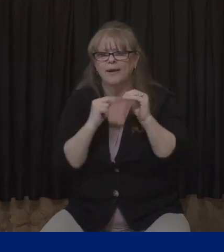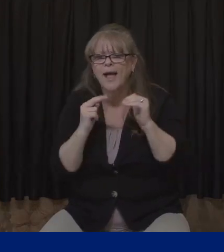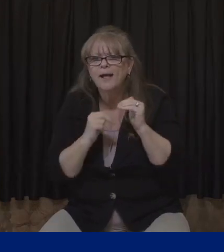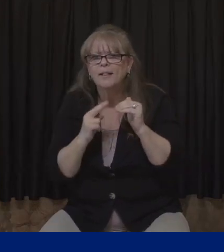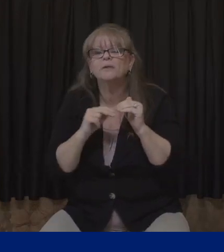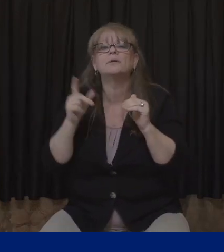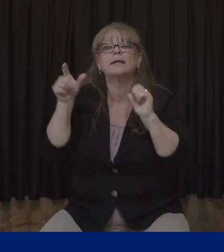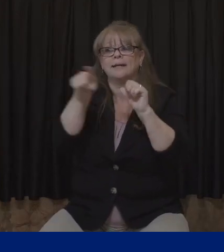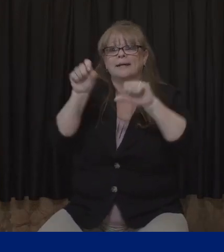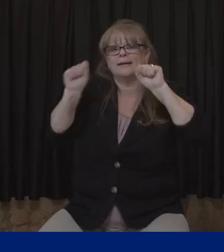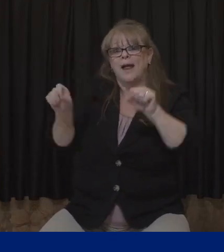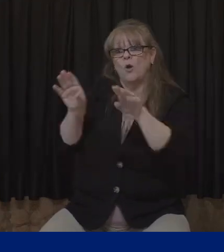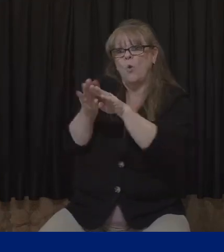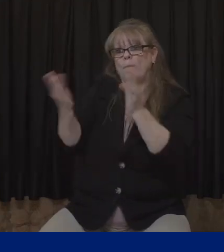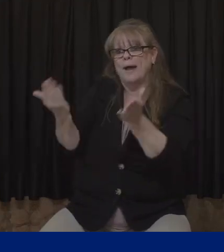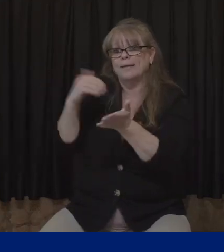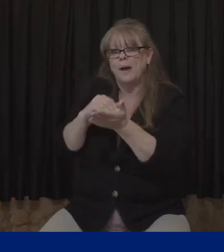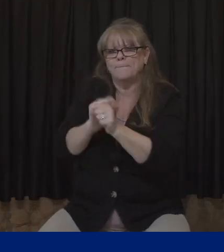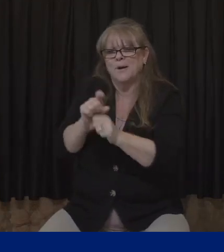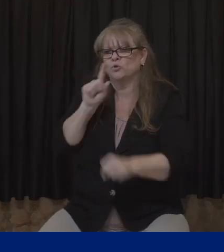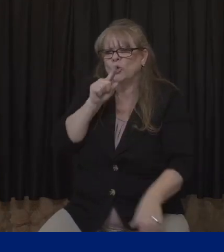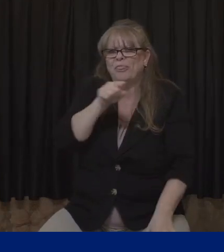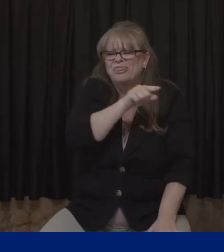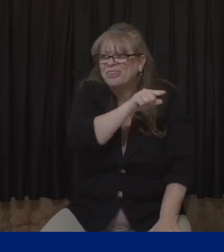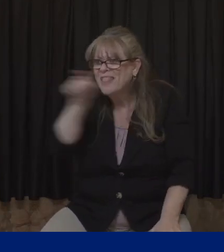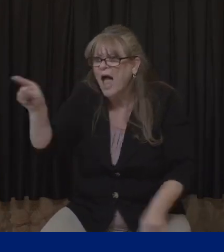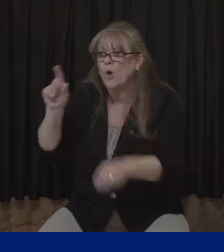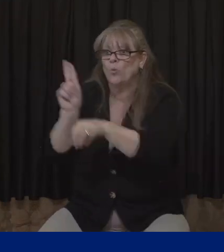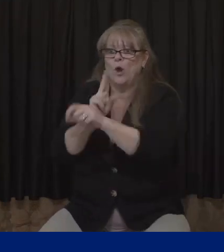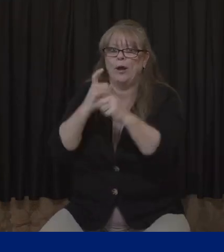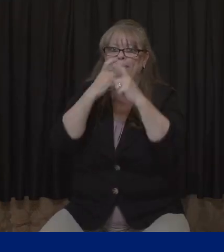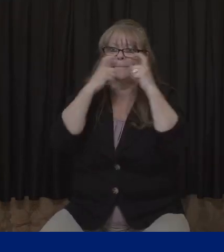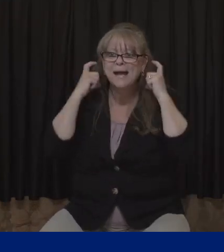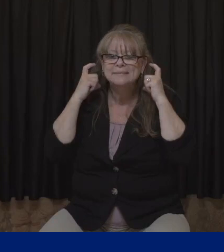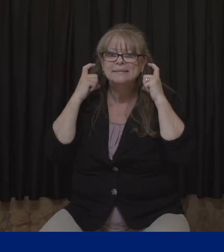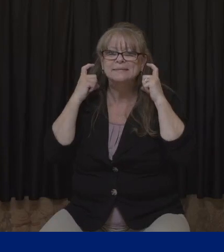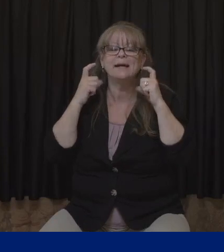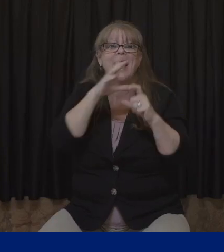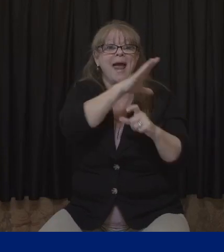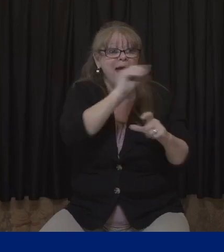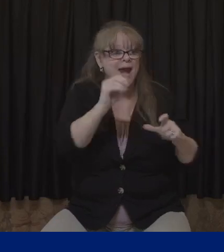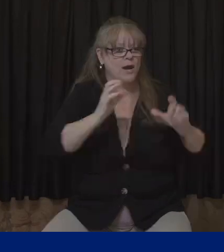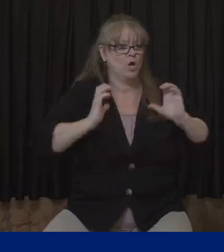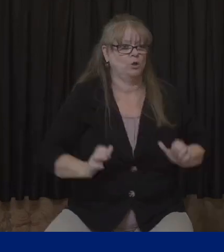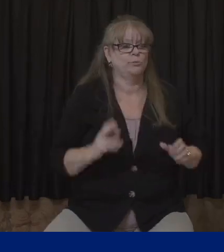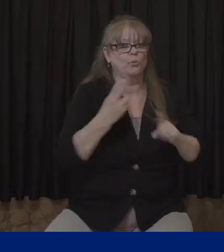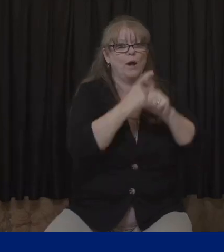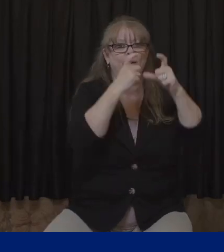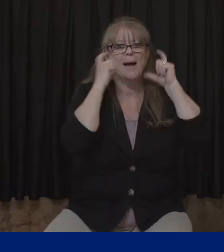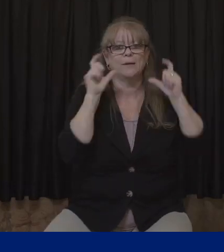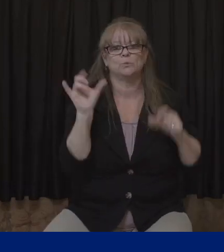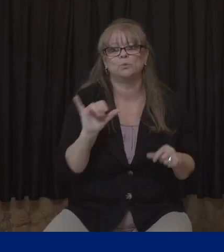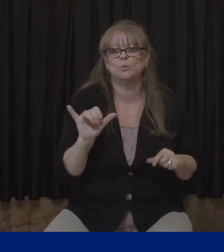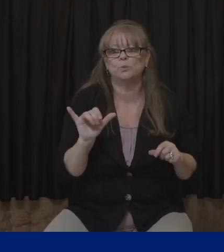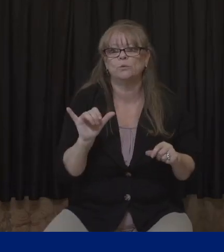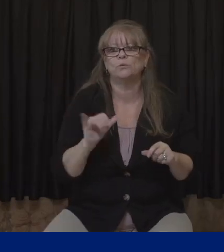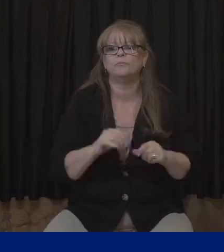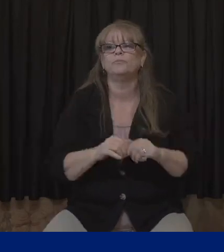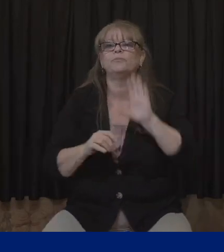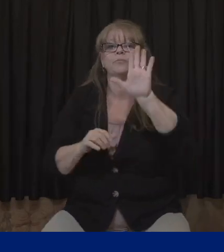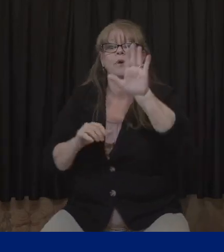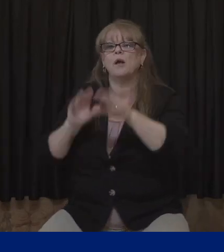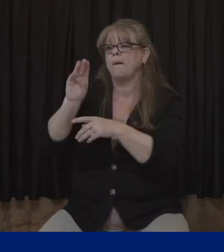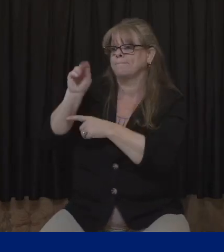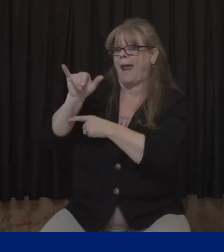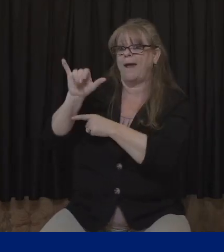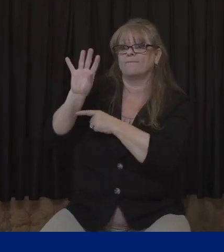workers and the customers first. And then May 4th is when it can be back to work for many people who work in offices. And they'll still have to be at